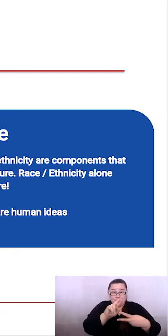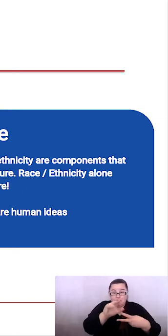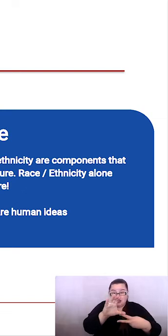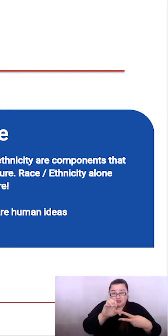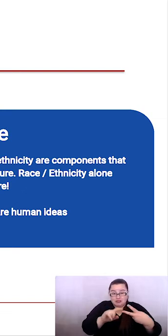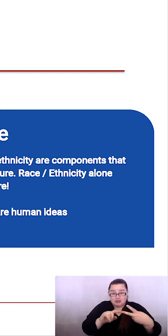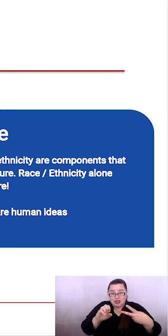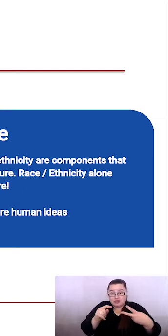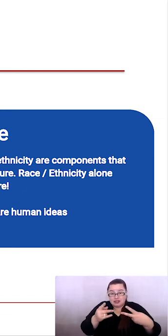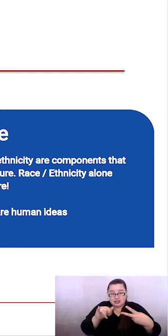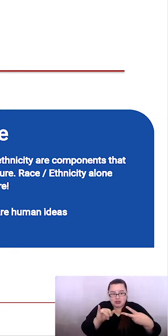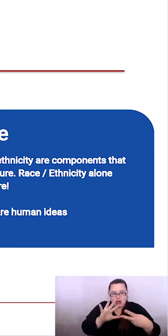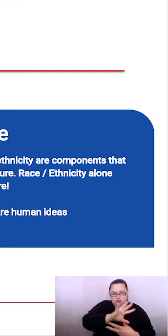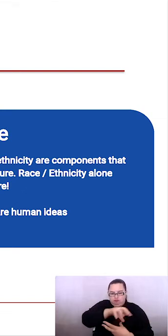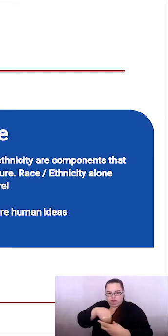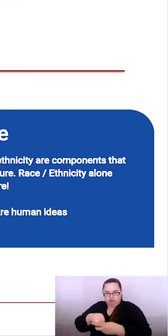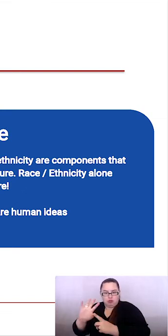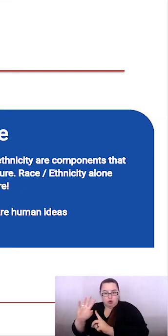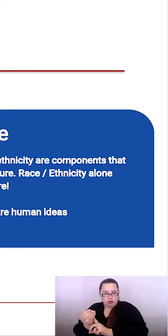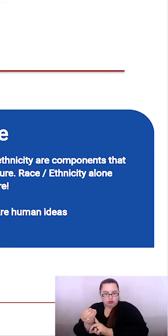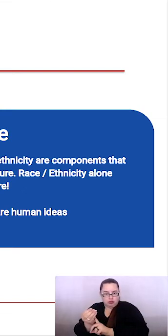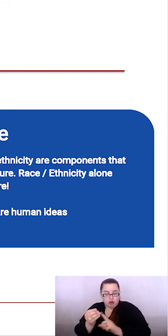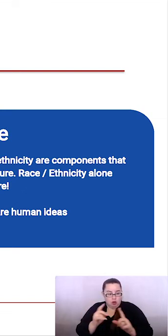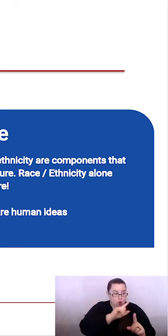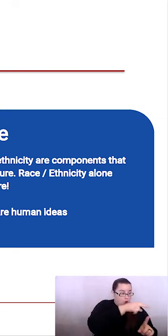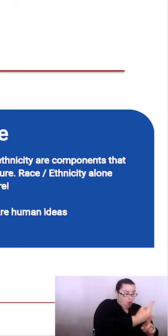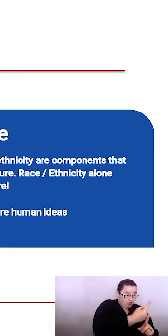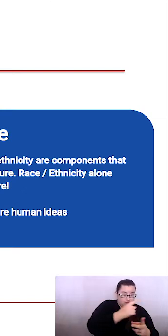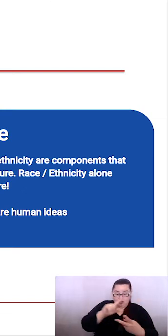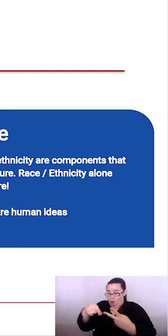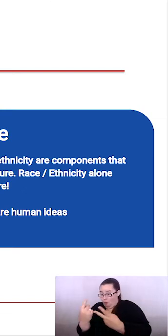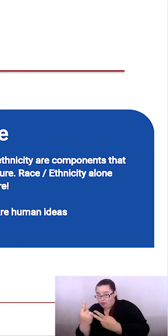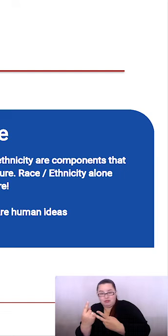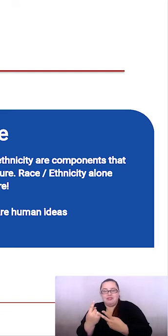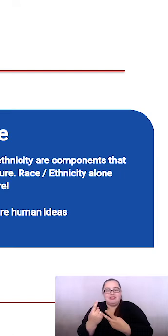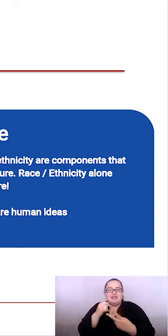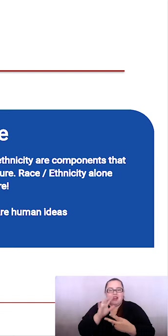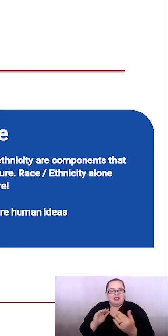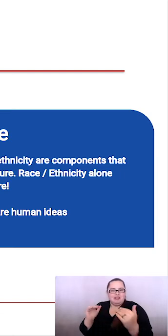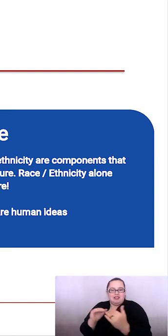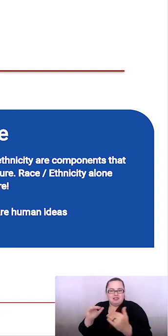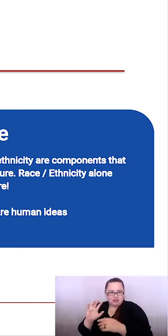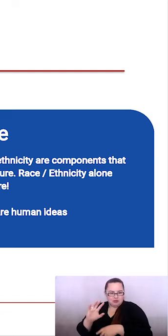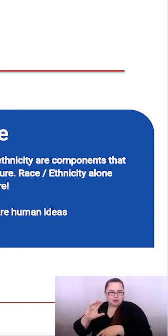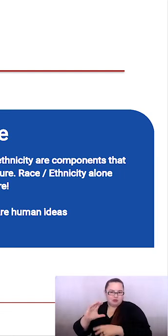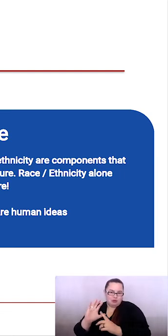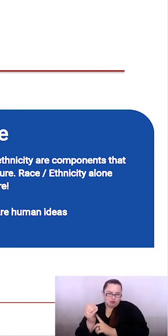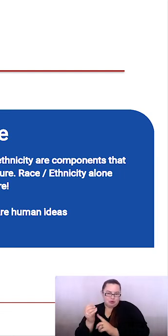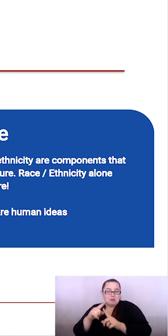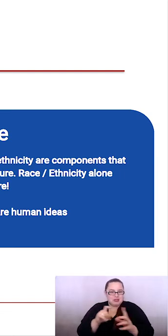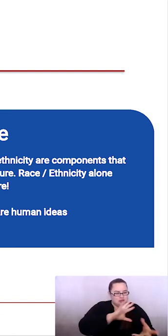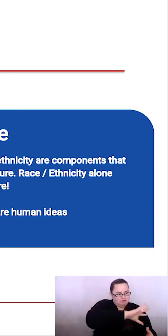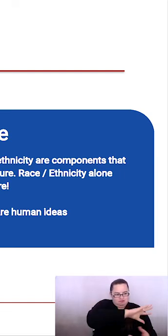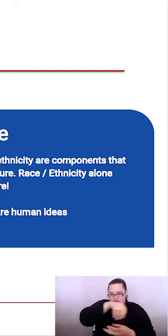not mean or equal culture. These are all human ideas. Next slide, please.